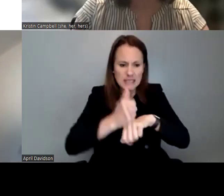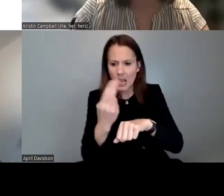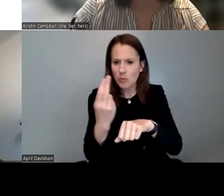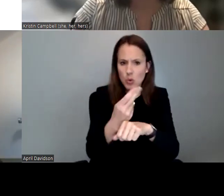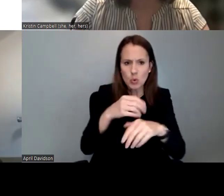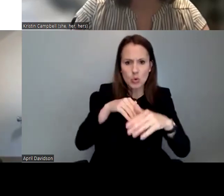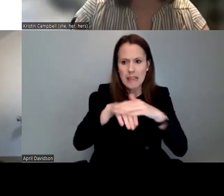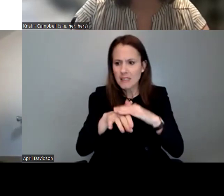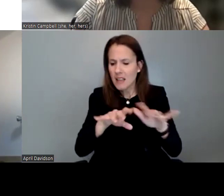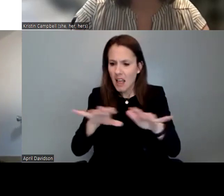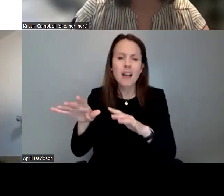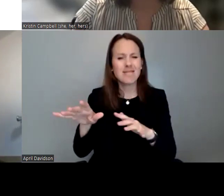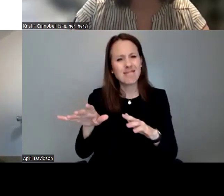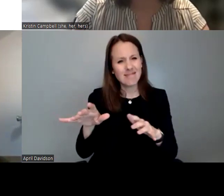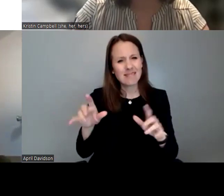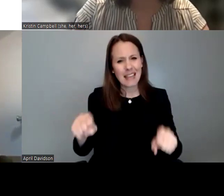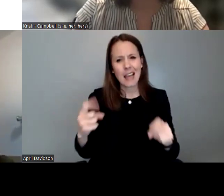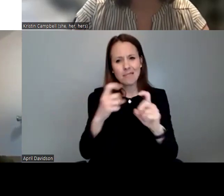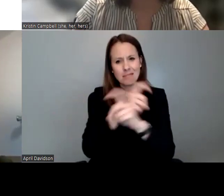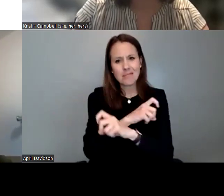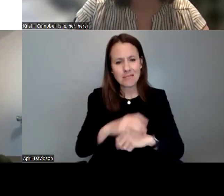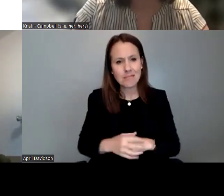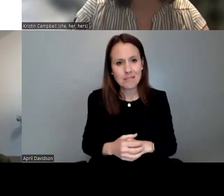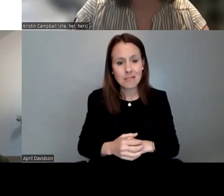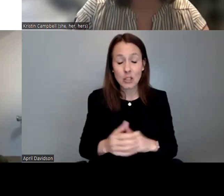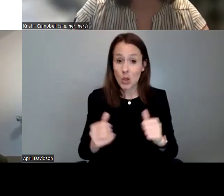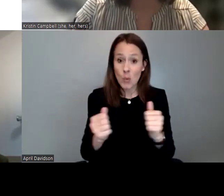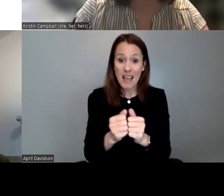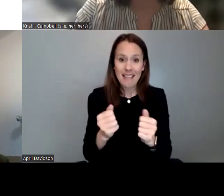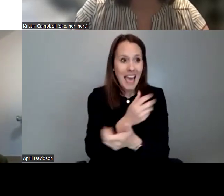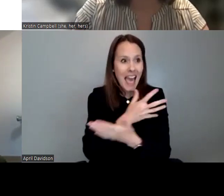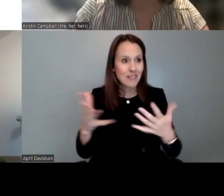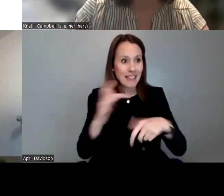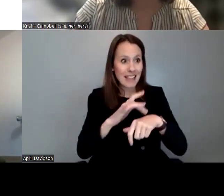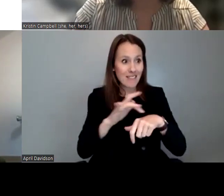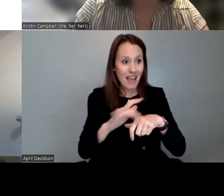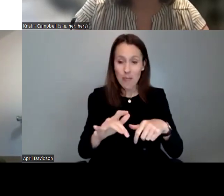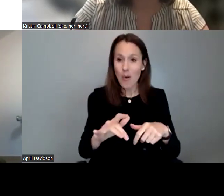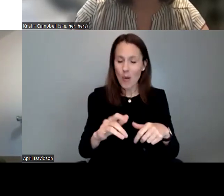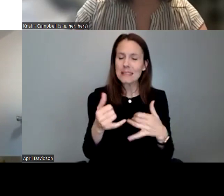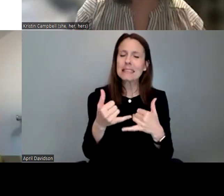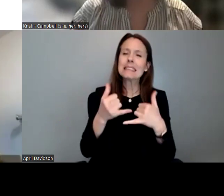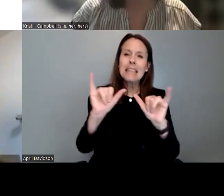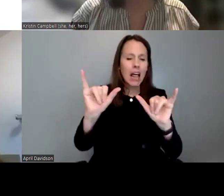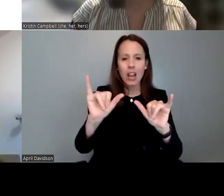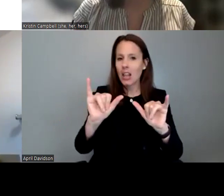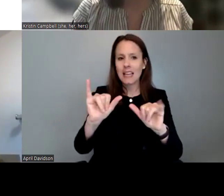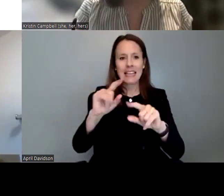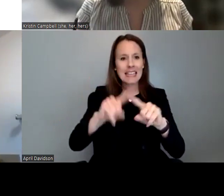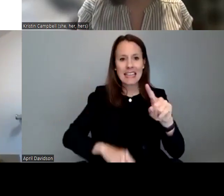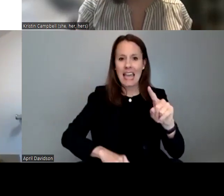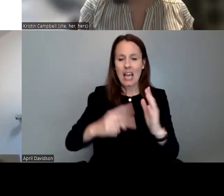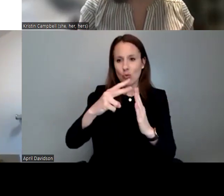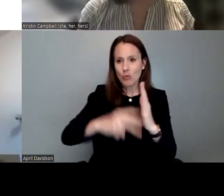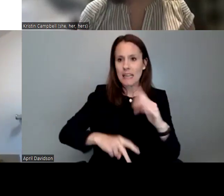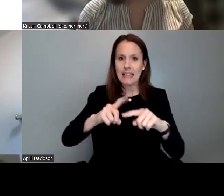access print material. And even with all of that, you're still not going to access everything.